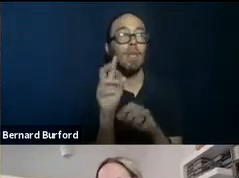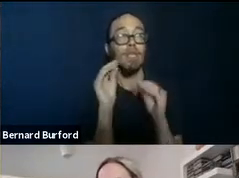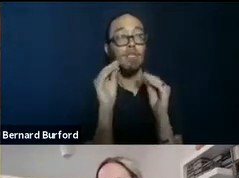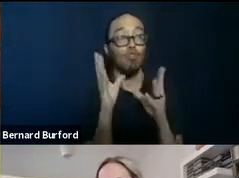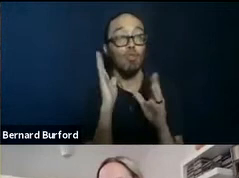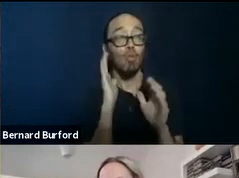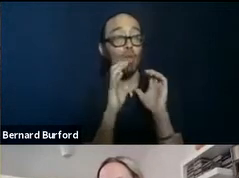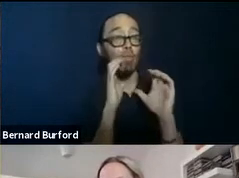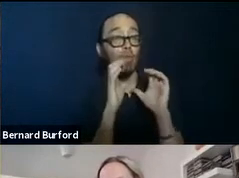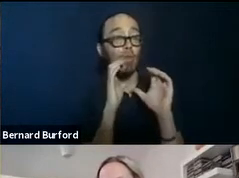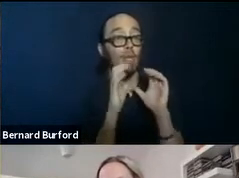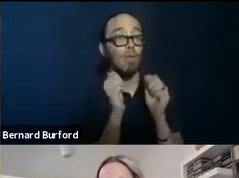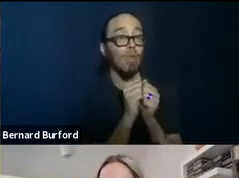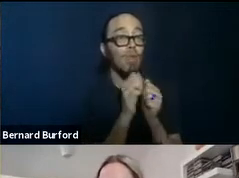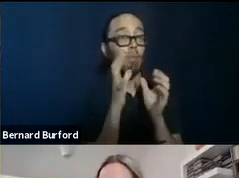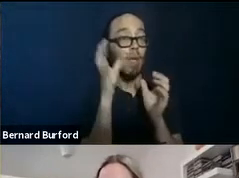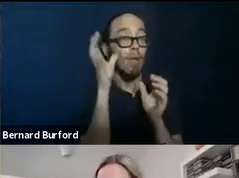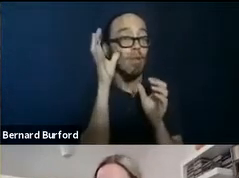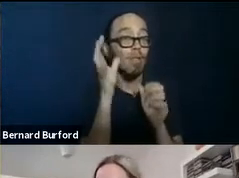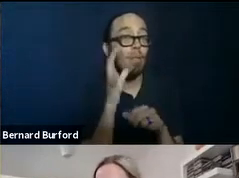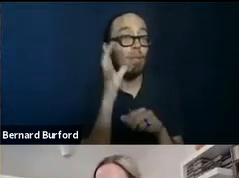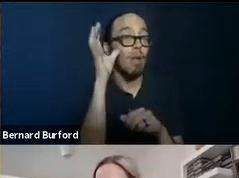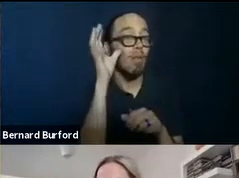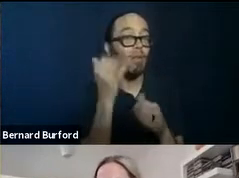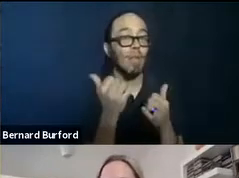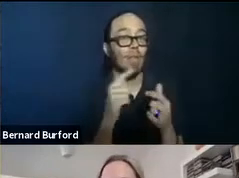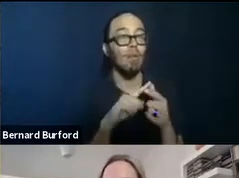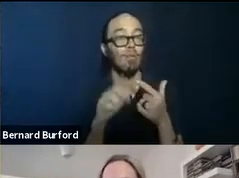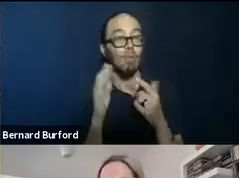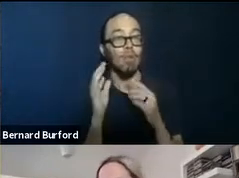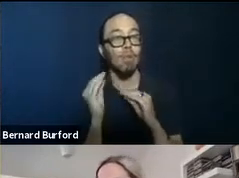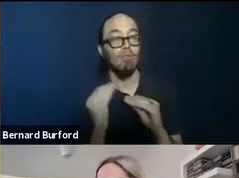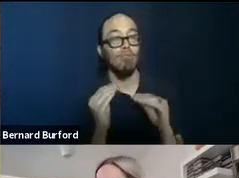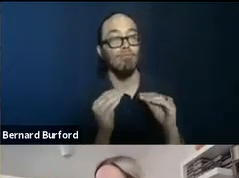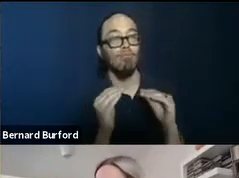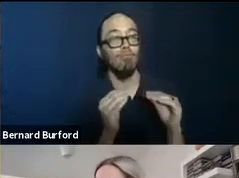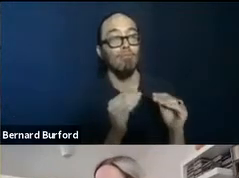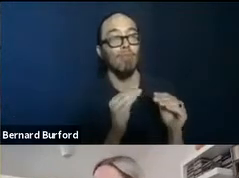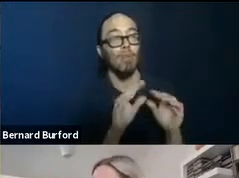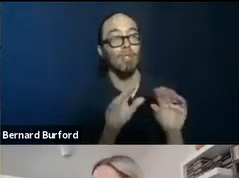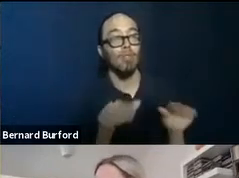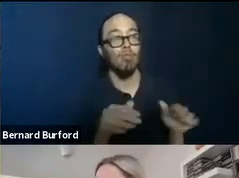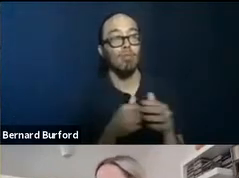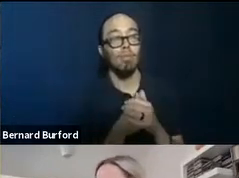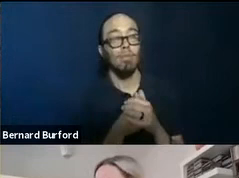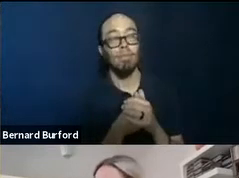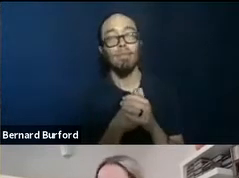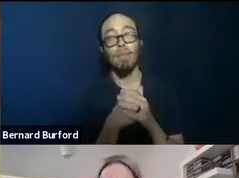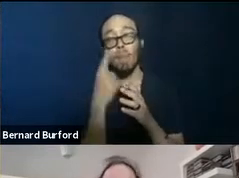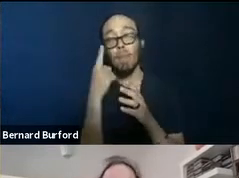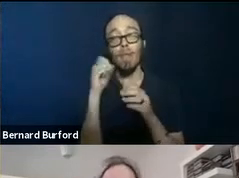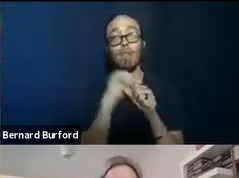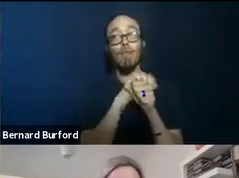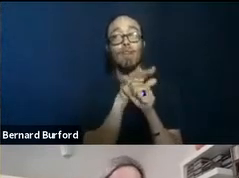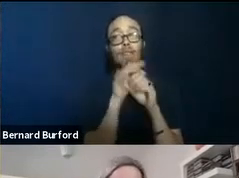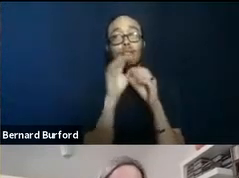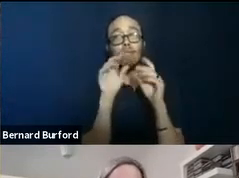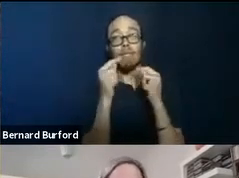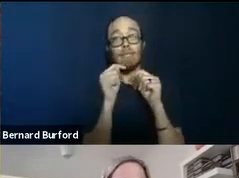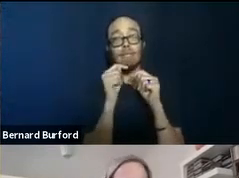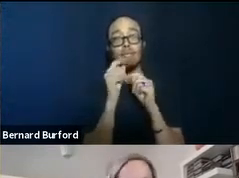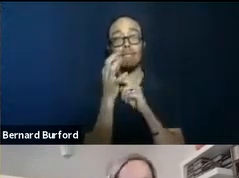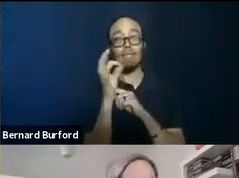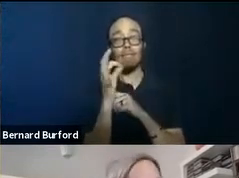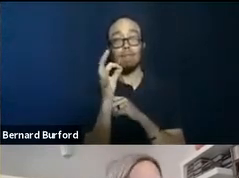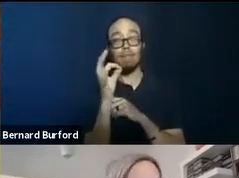communicating to their parents, and their parents now will be able to help their children. Because of COVID-19, schools